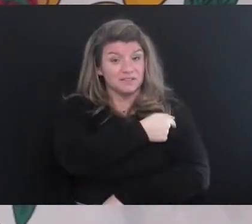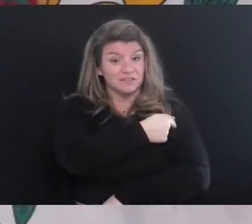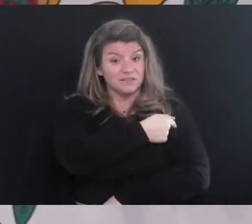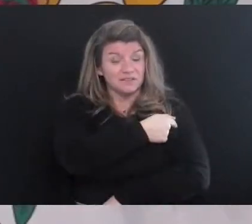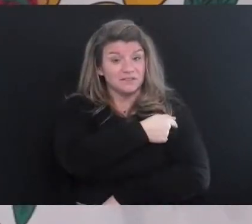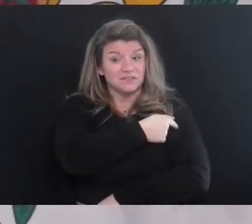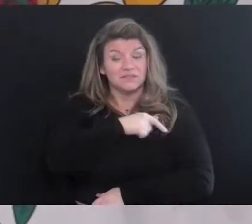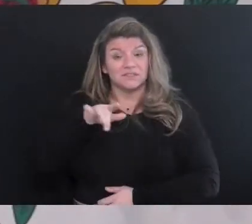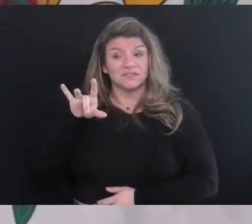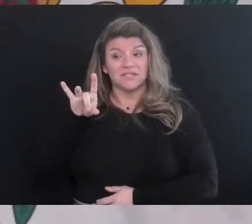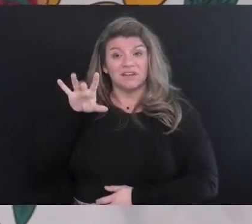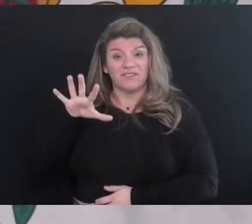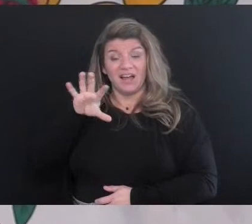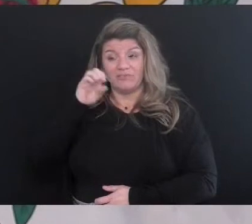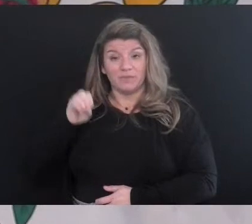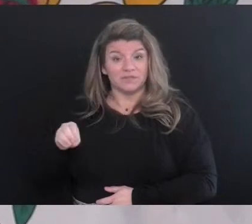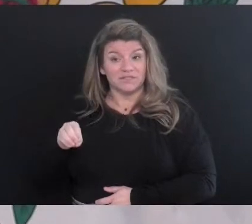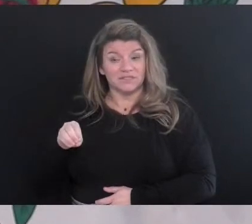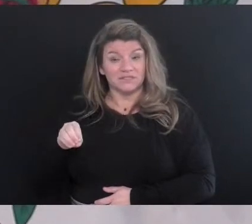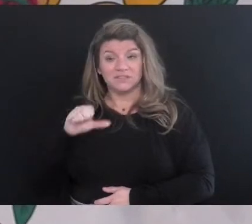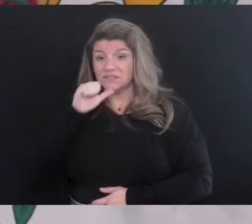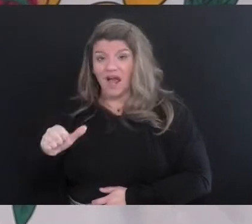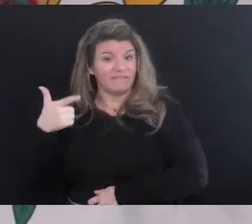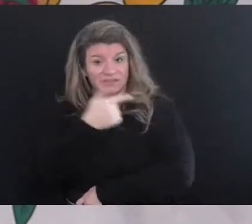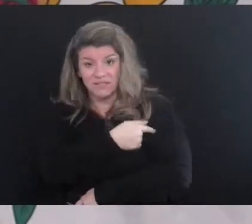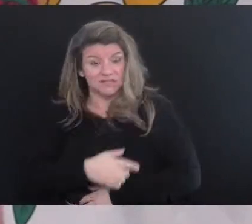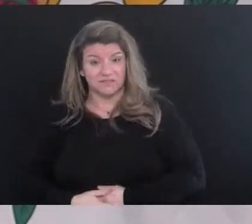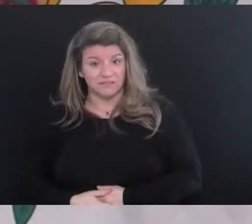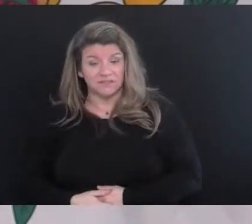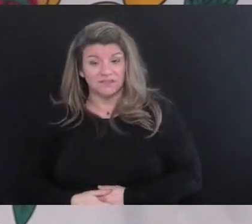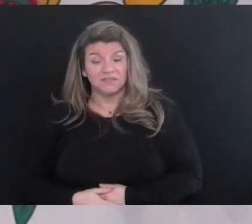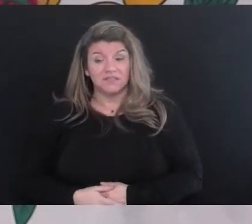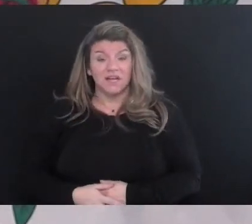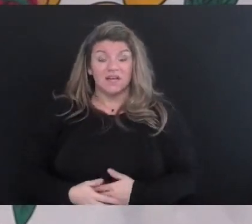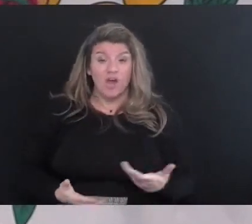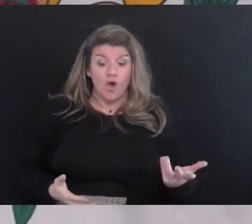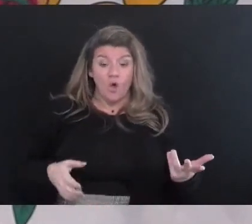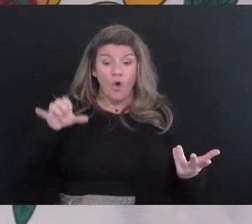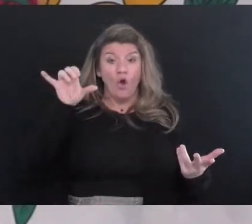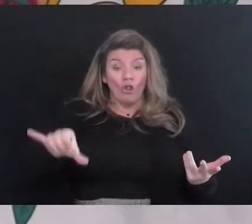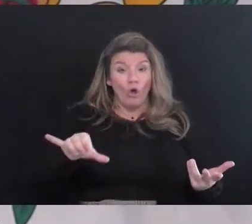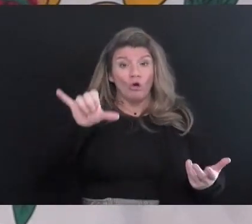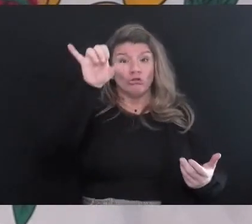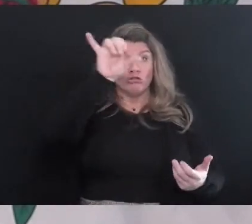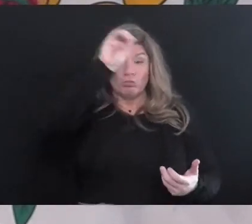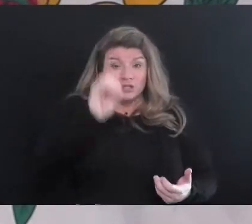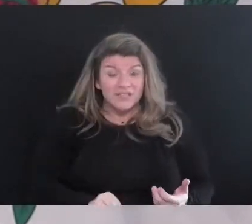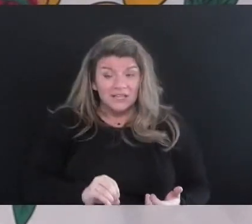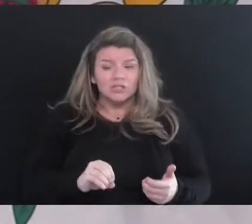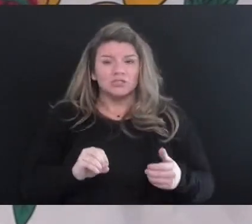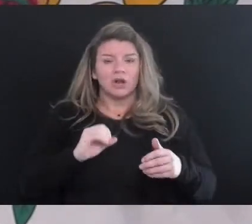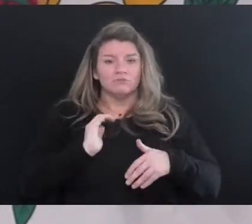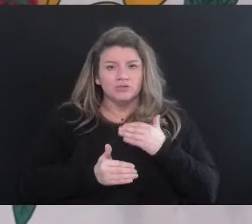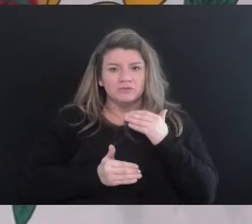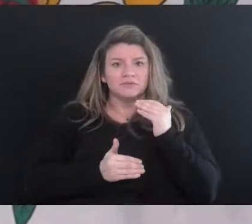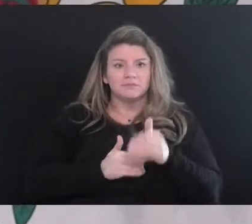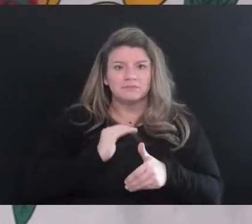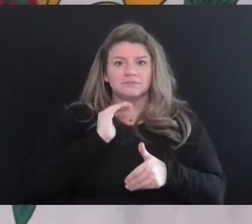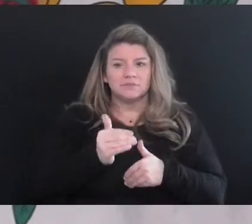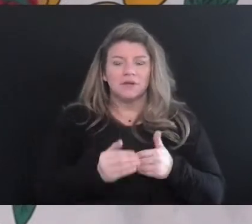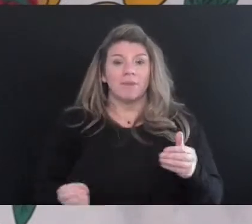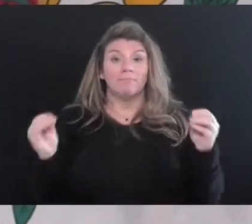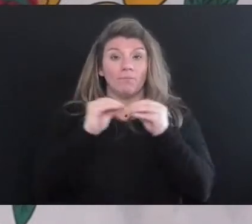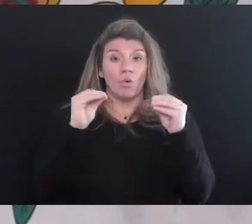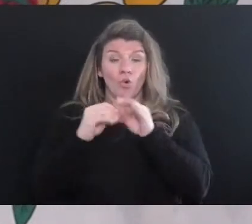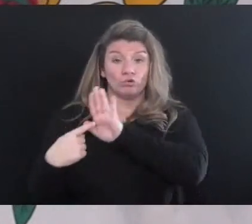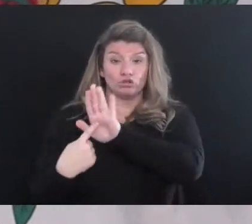and 85% of them have been unvaccinated. Those percentages are moving more closely to the fact